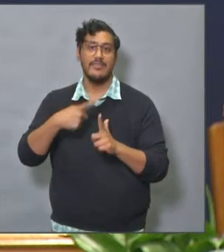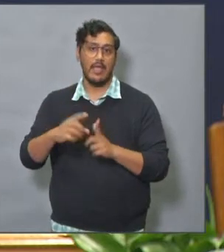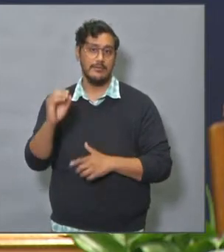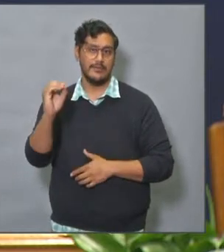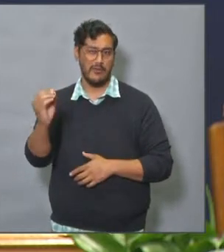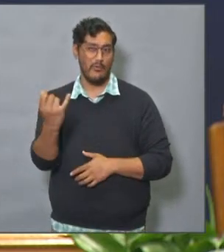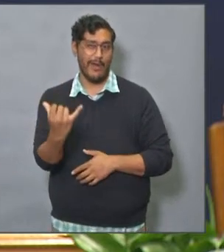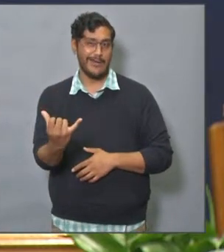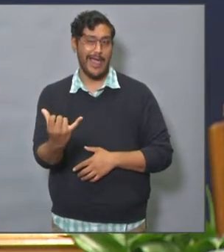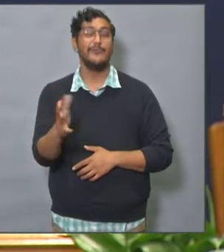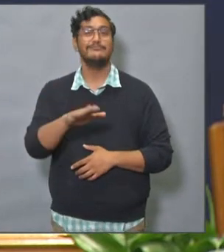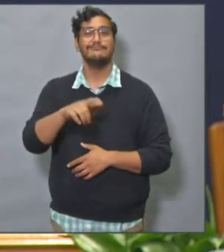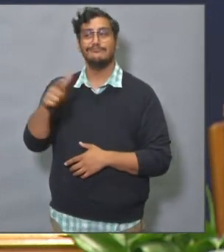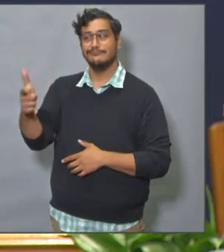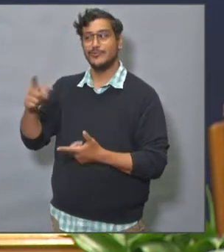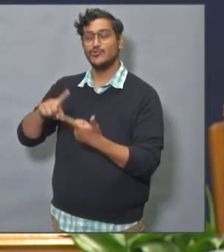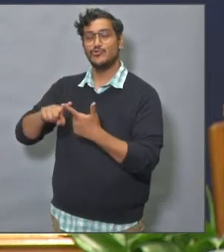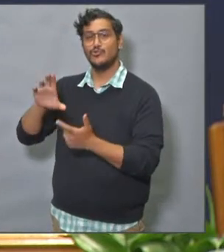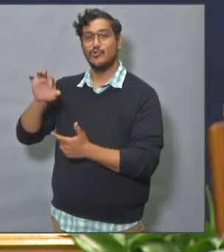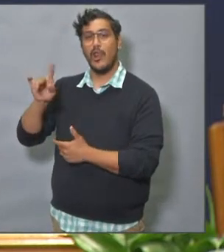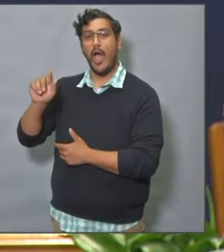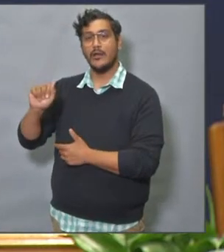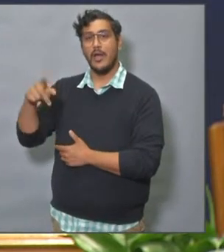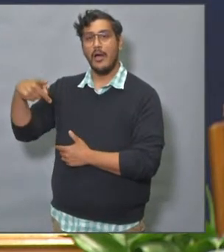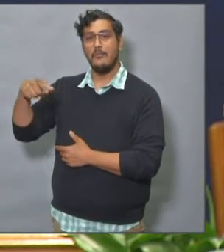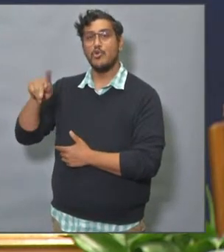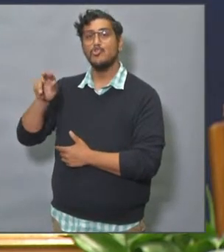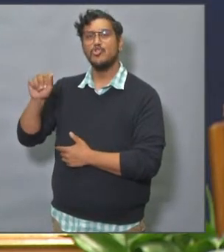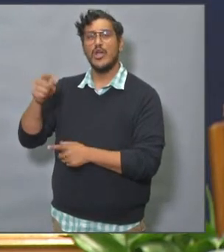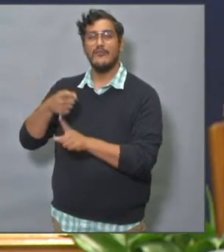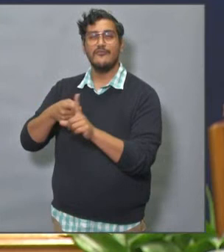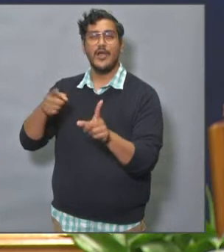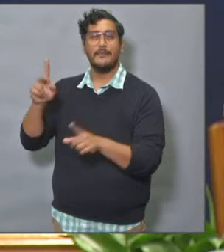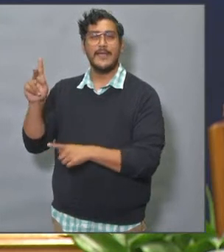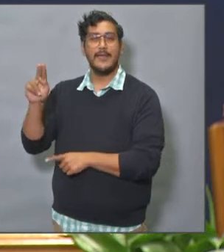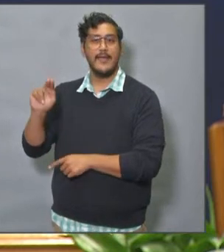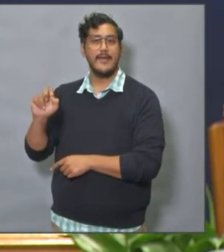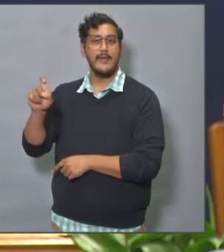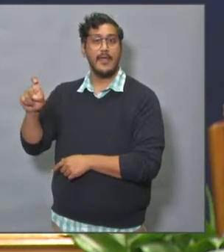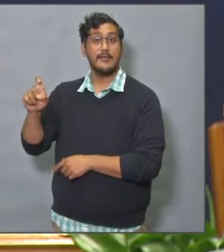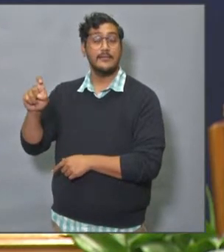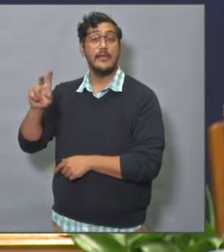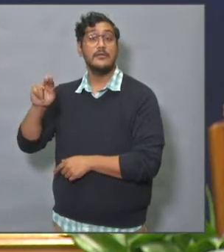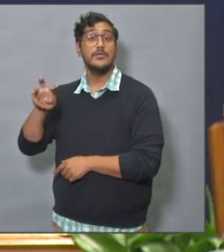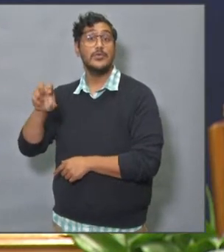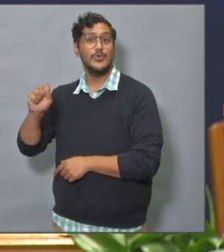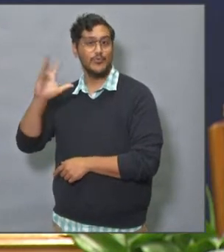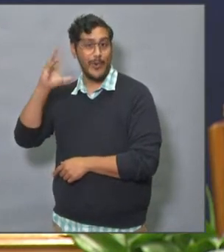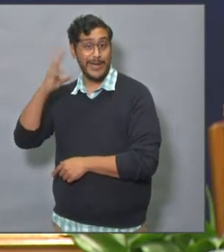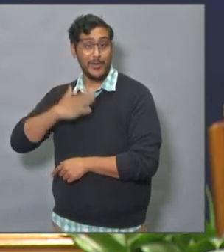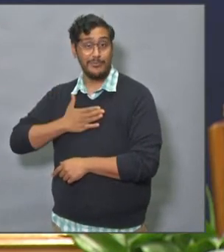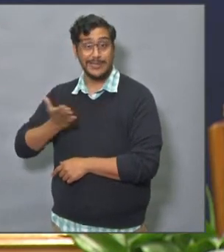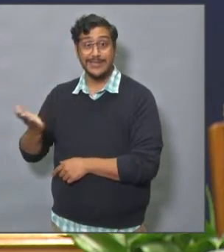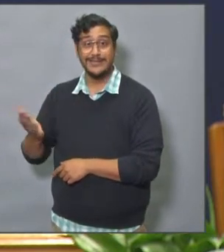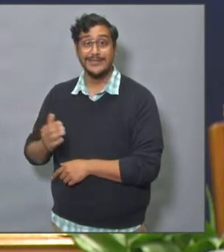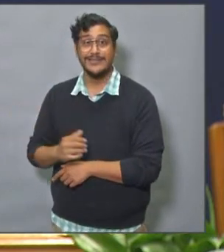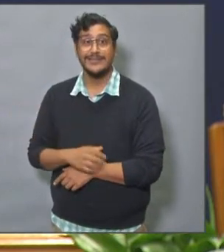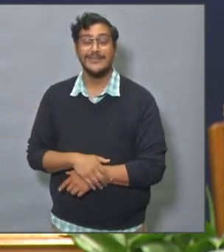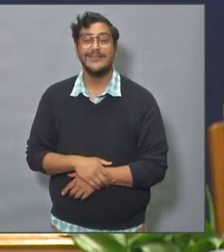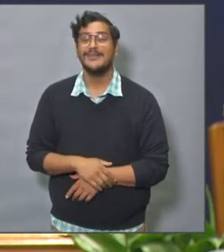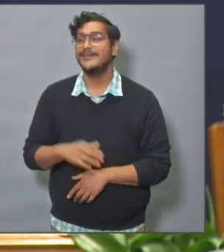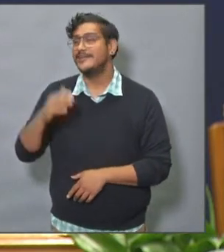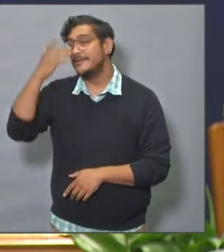time. We'll go to Claudia Paschuta with KNX News Radio. Your line is open. Thank